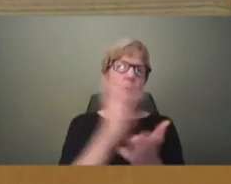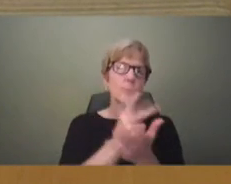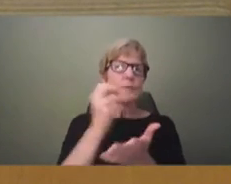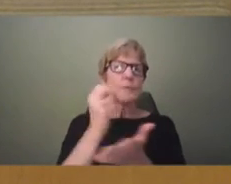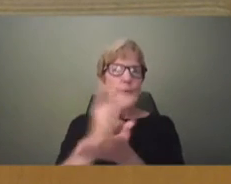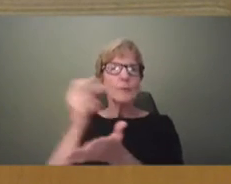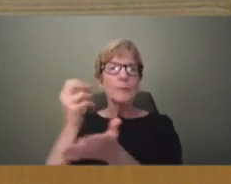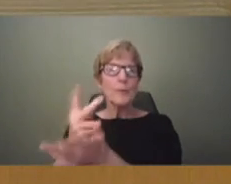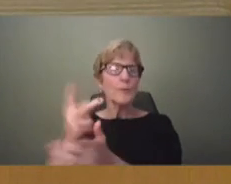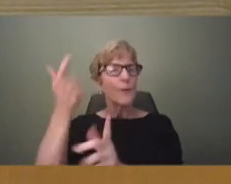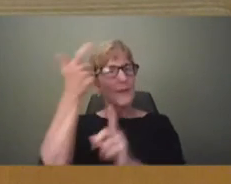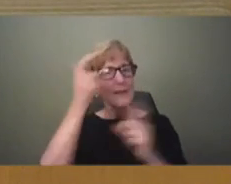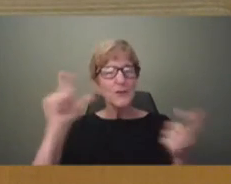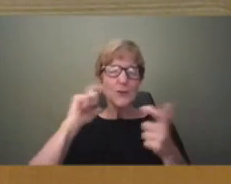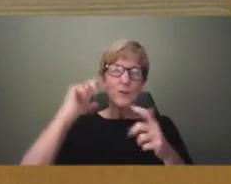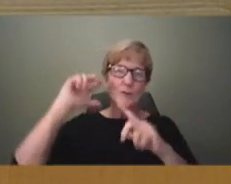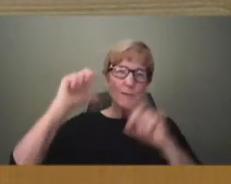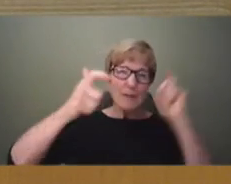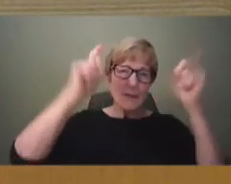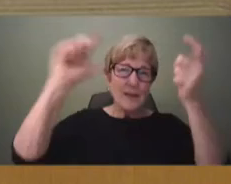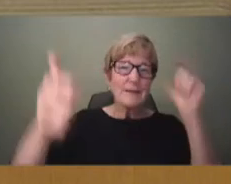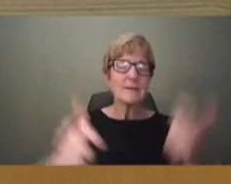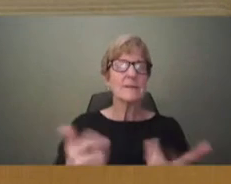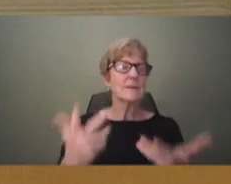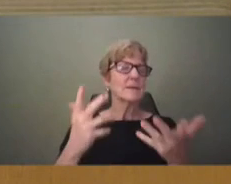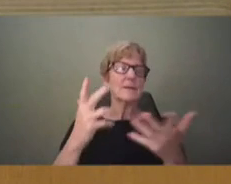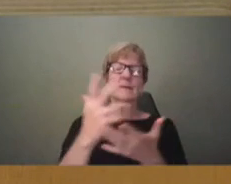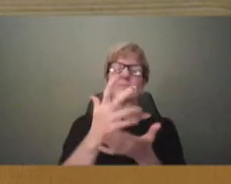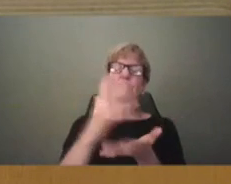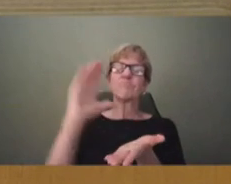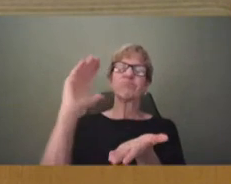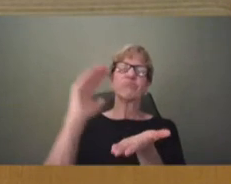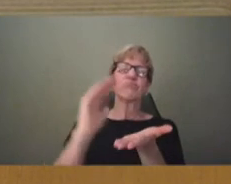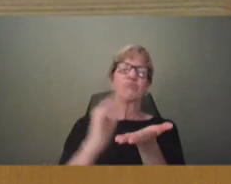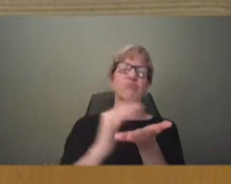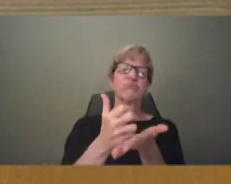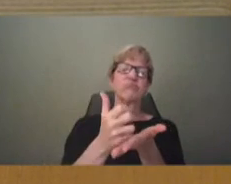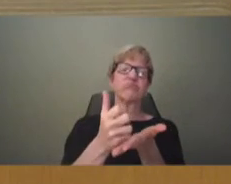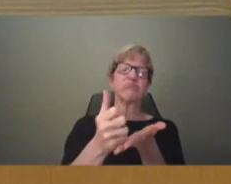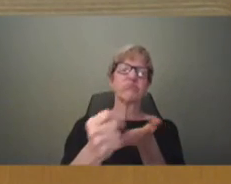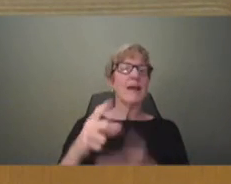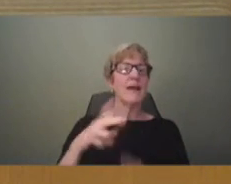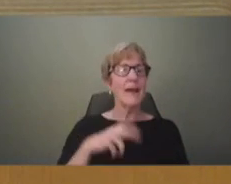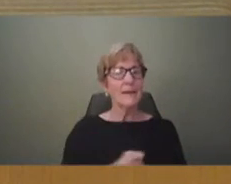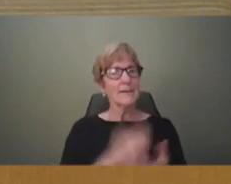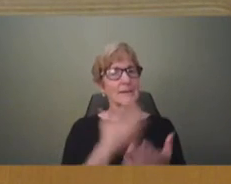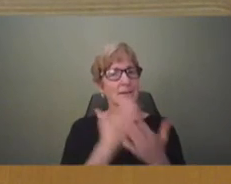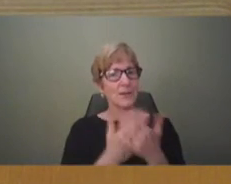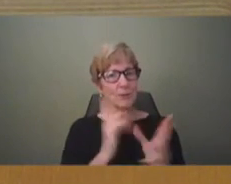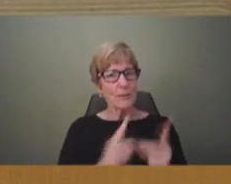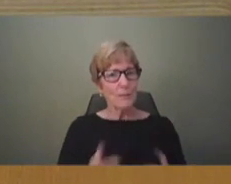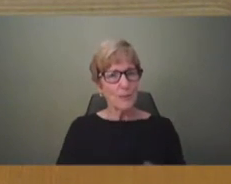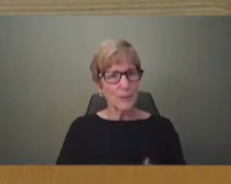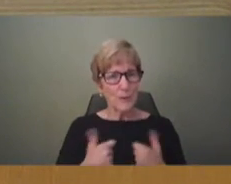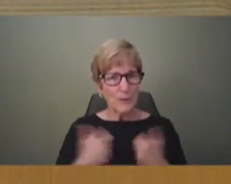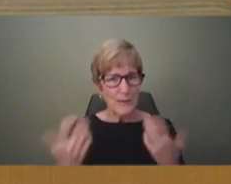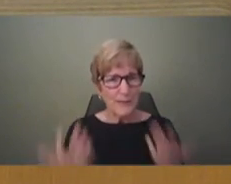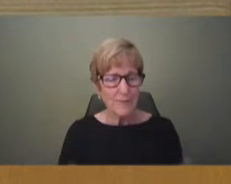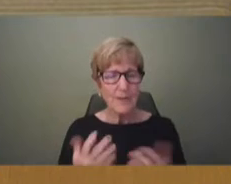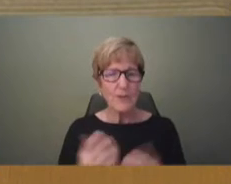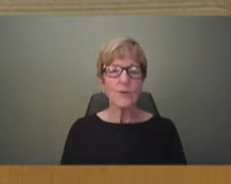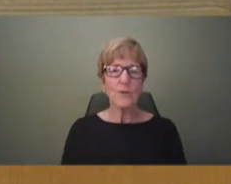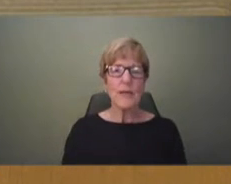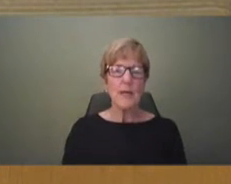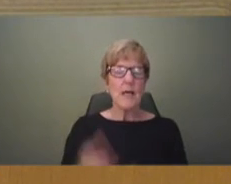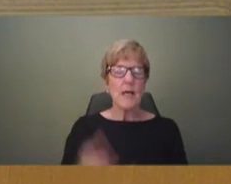proposals is taking it away and you're going to end up driving us the good citizens that live here and bringing in money